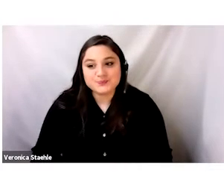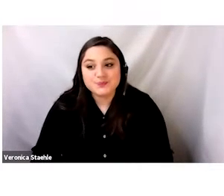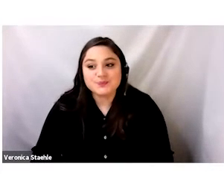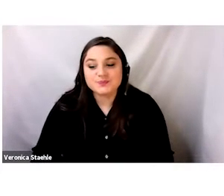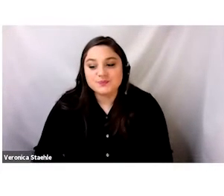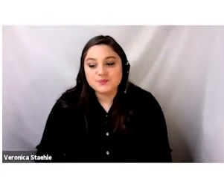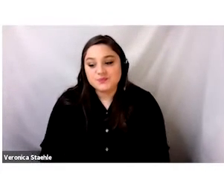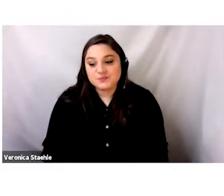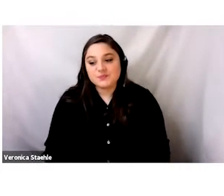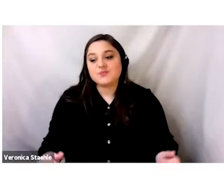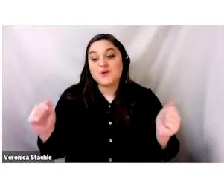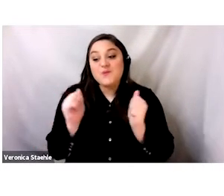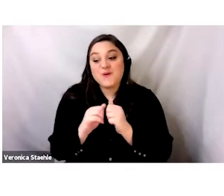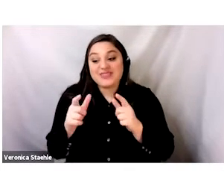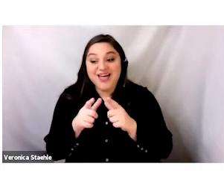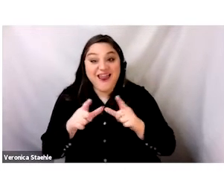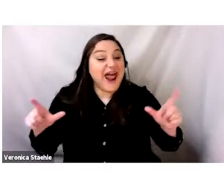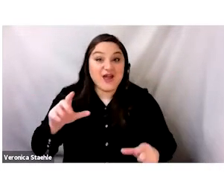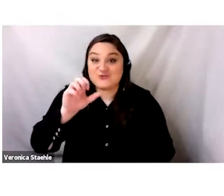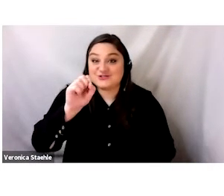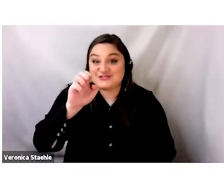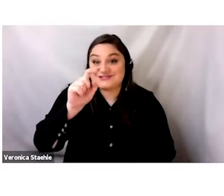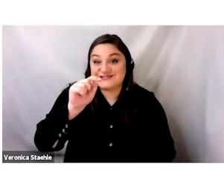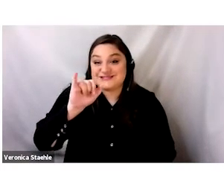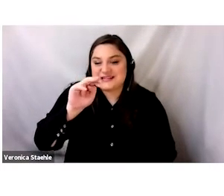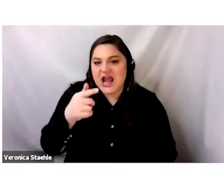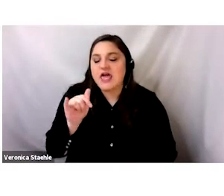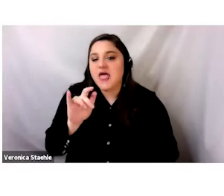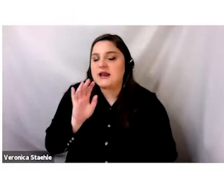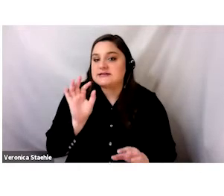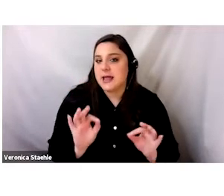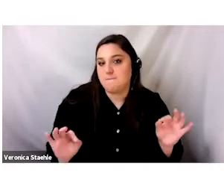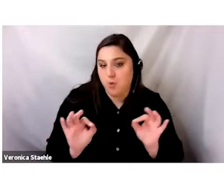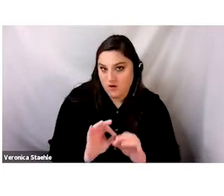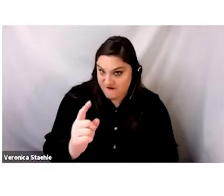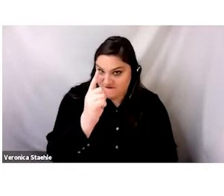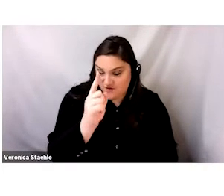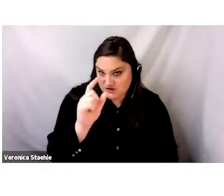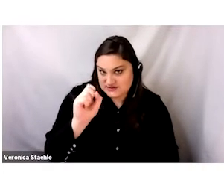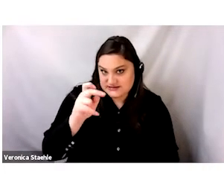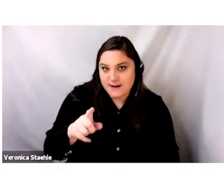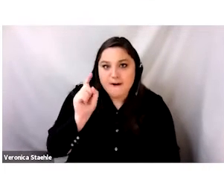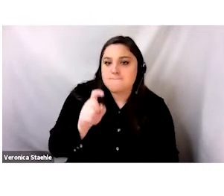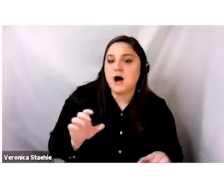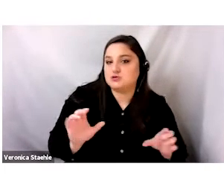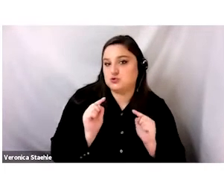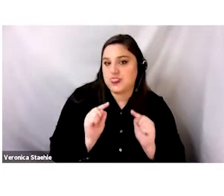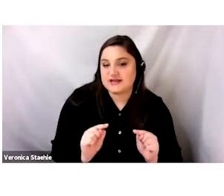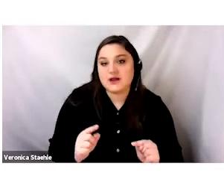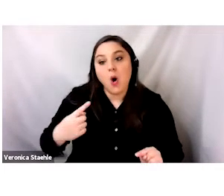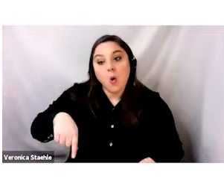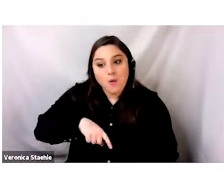that language setting is the first step in any community and equity-centered work. If we cannot co-create